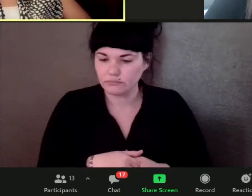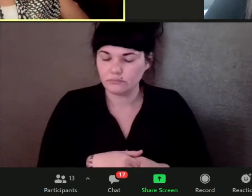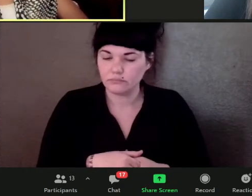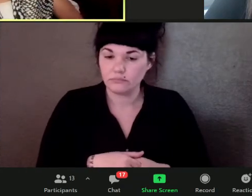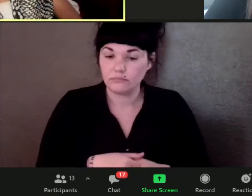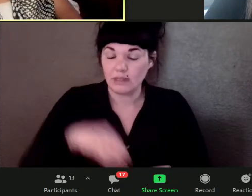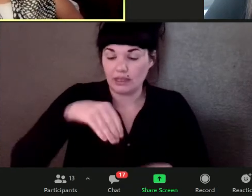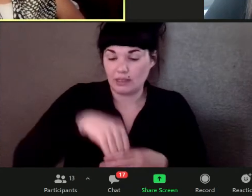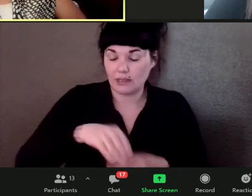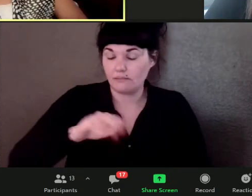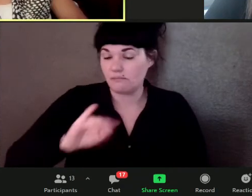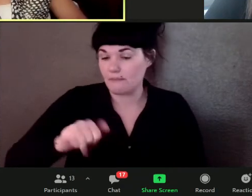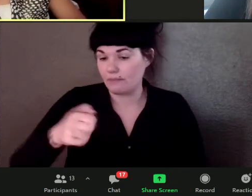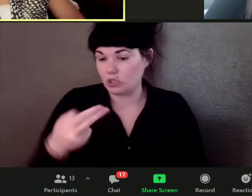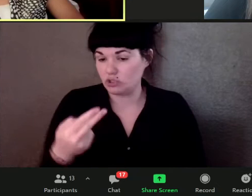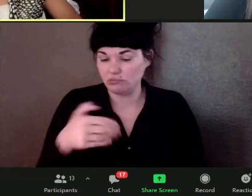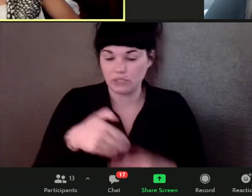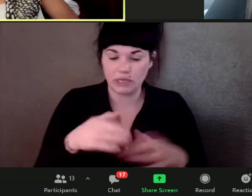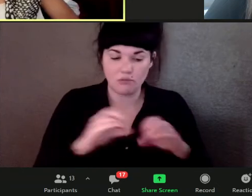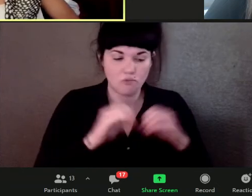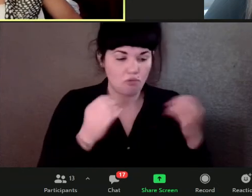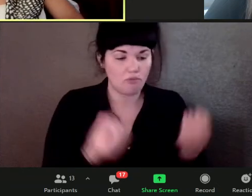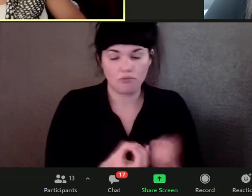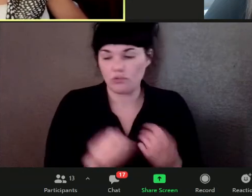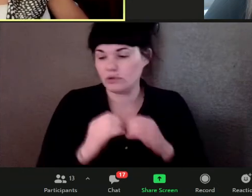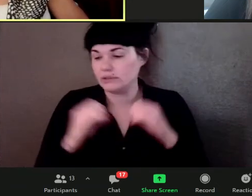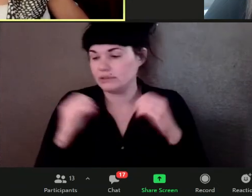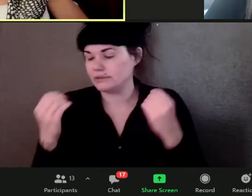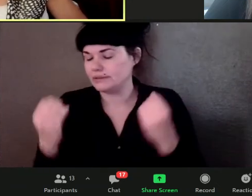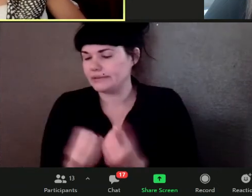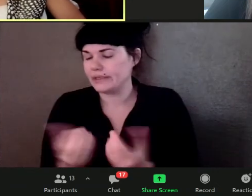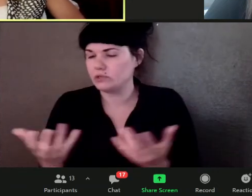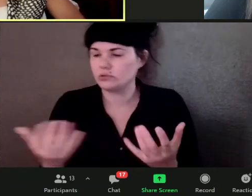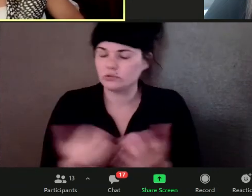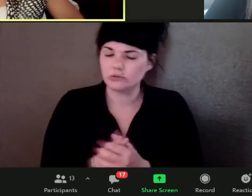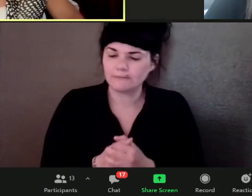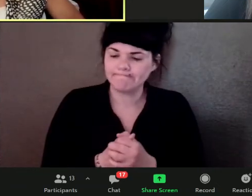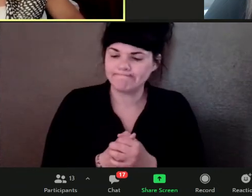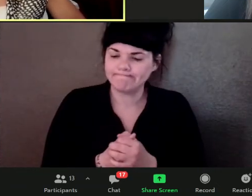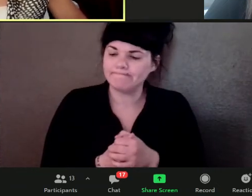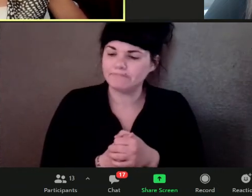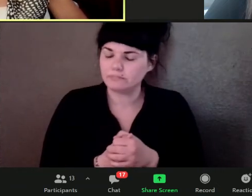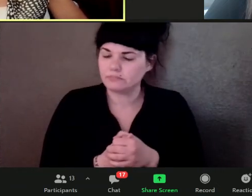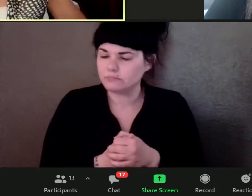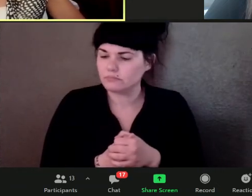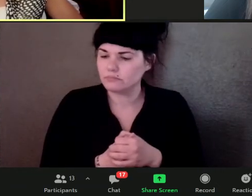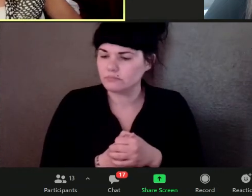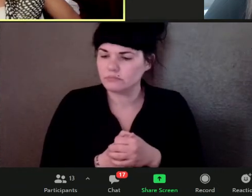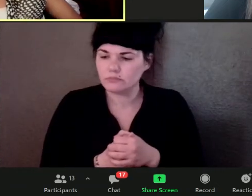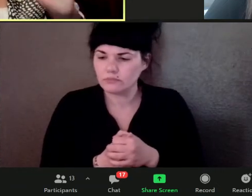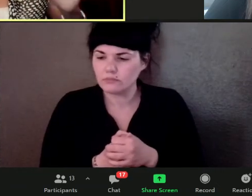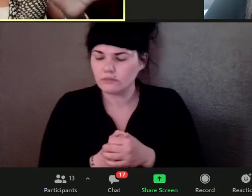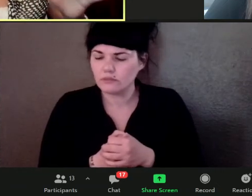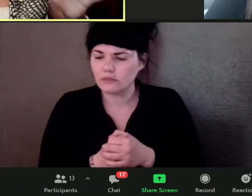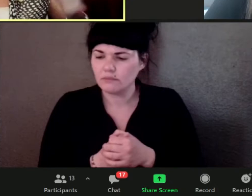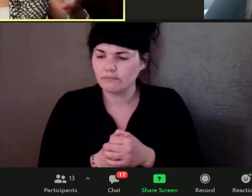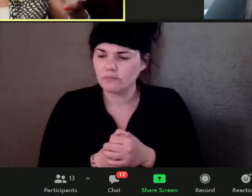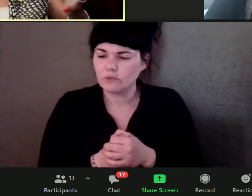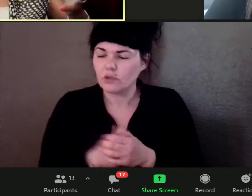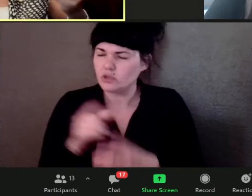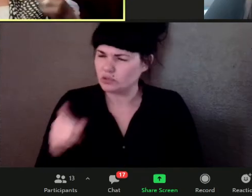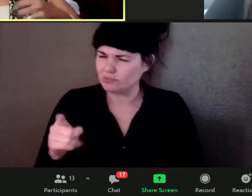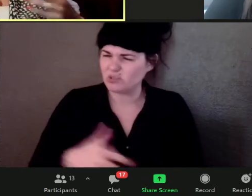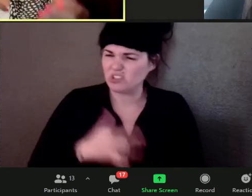of Michigan, what's your sense of how many employers are looking at a return to work, even though you said it'll